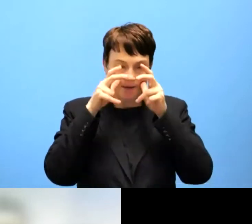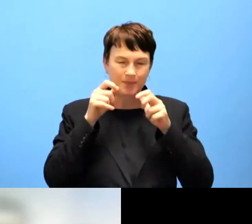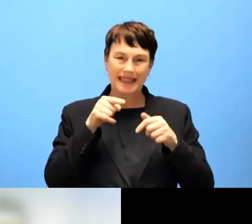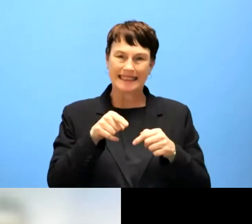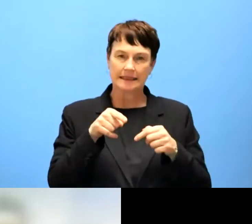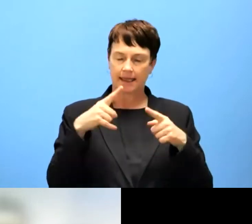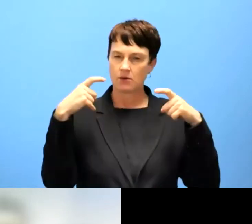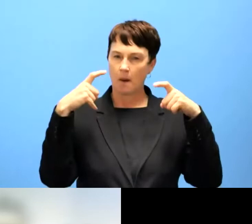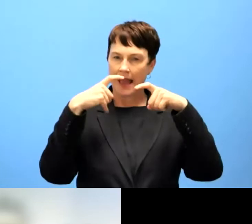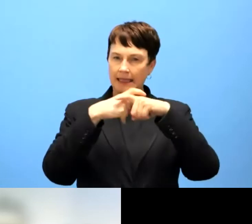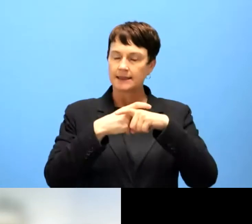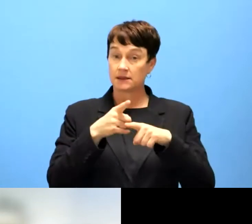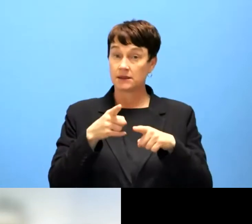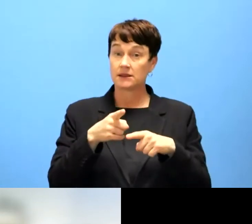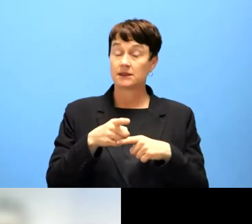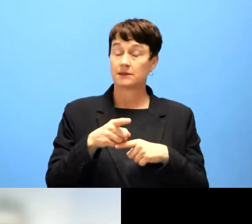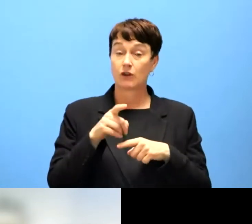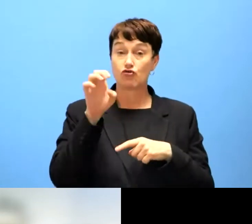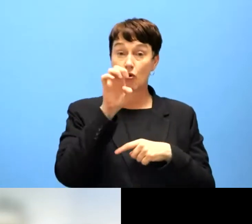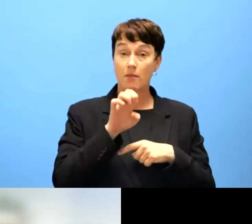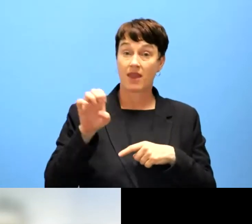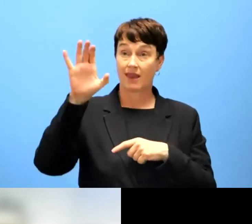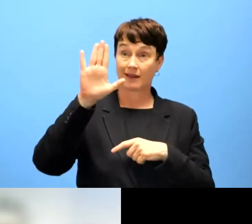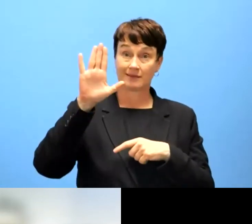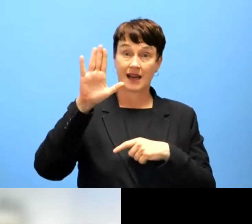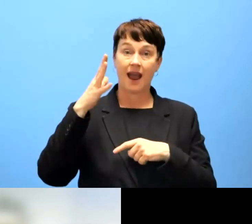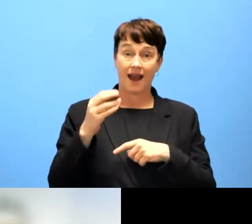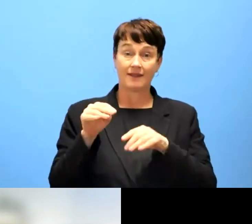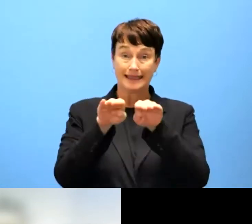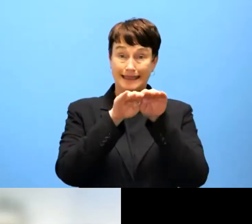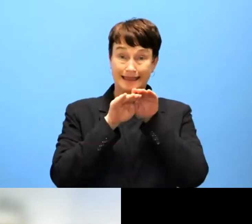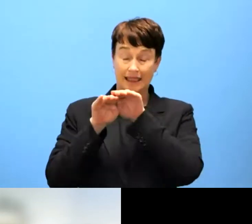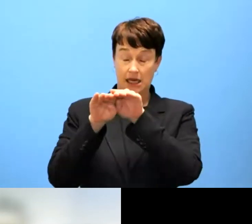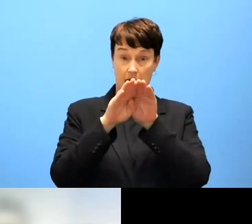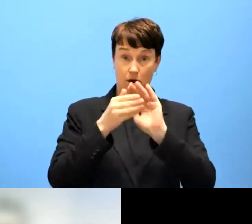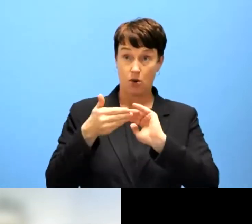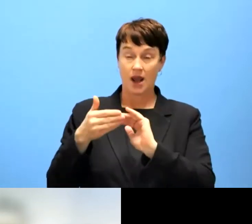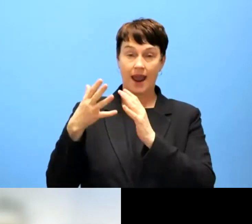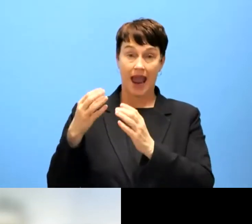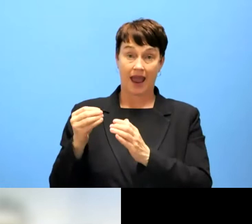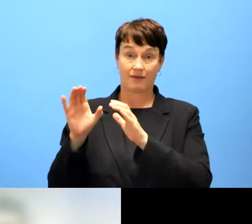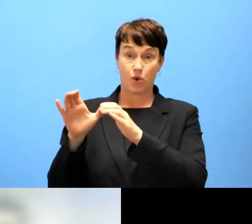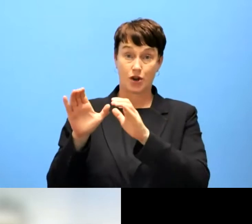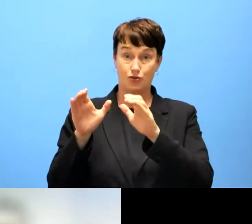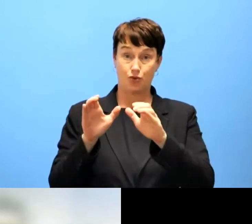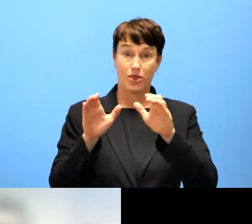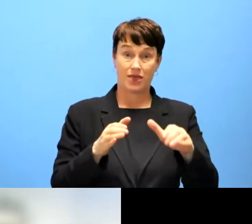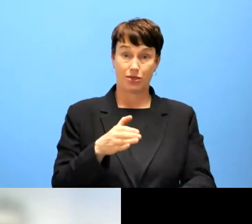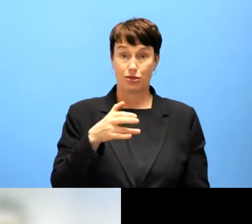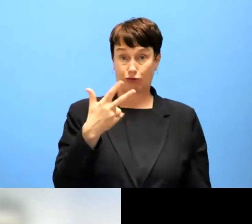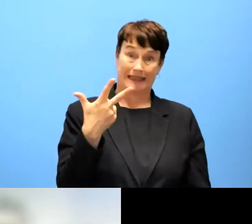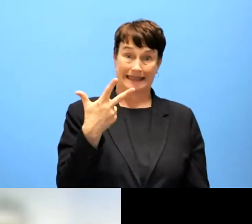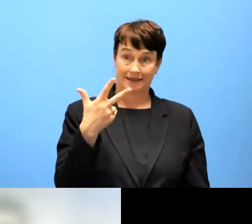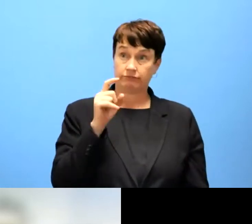European standardization organizations. When we have all three big, the ETSI, Siemens and Senelec, then when they work together, that